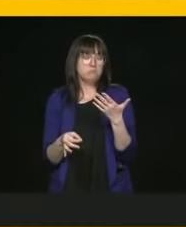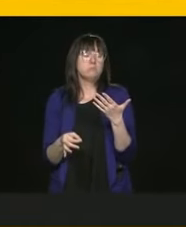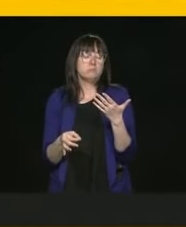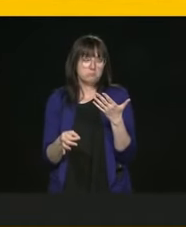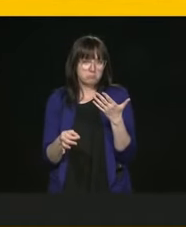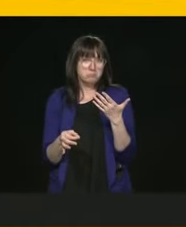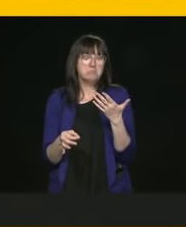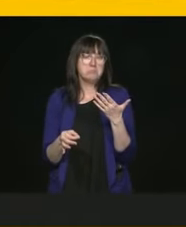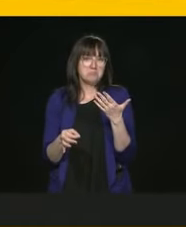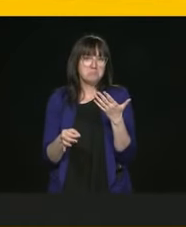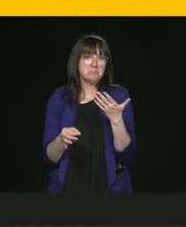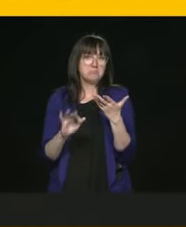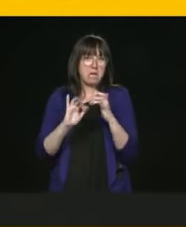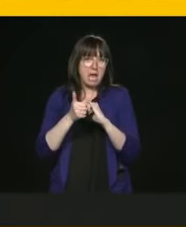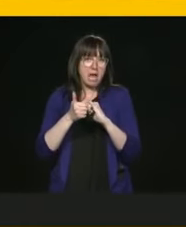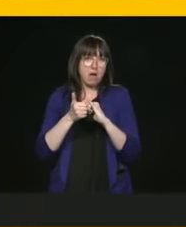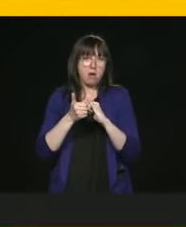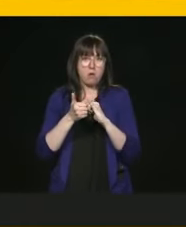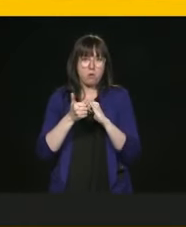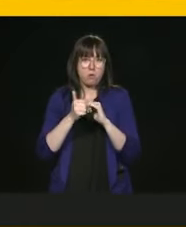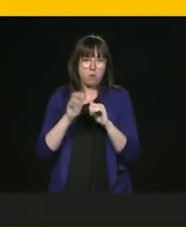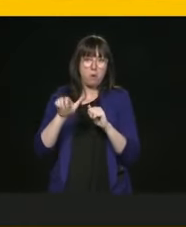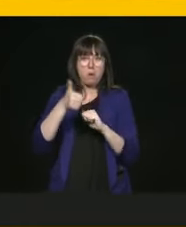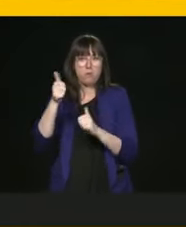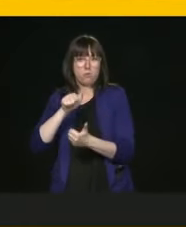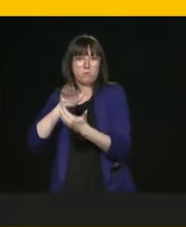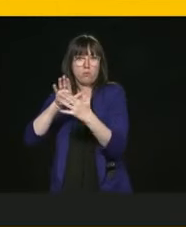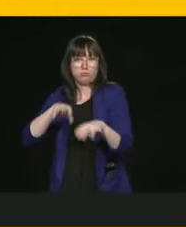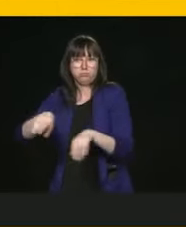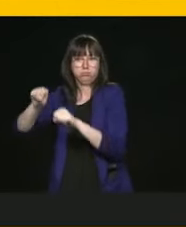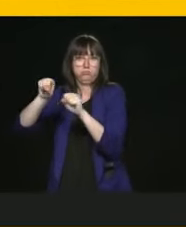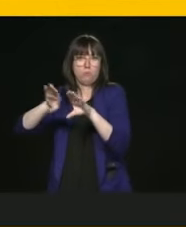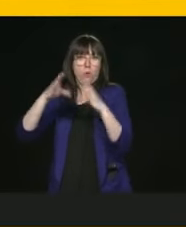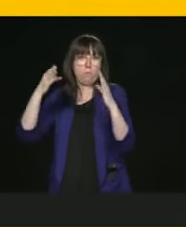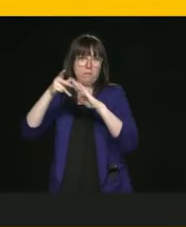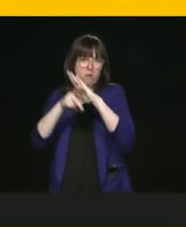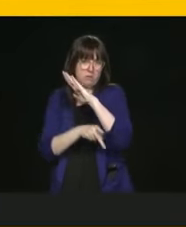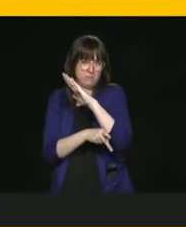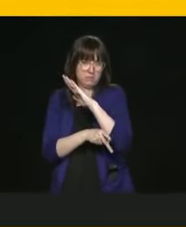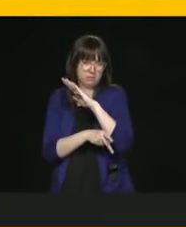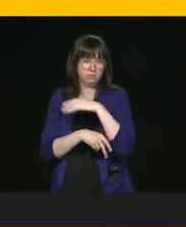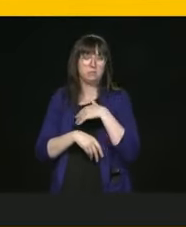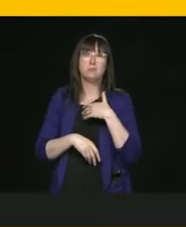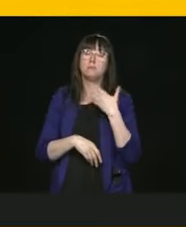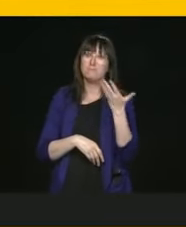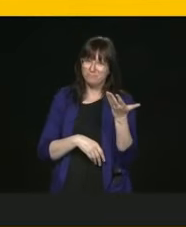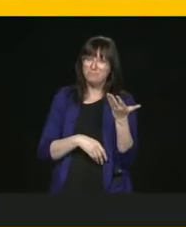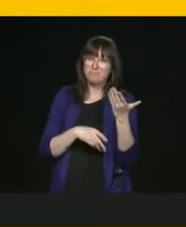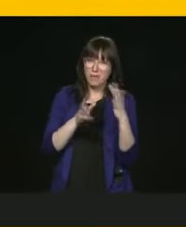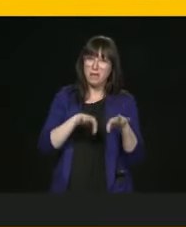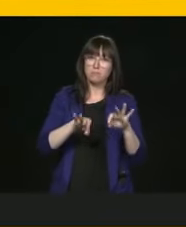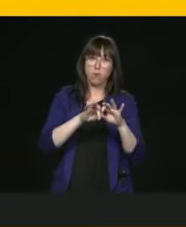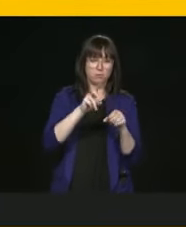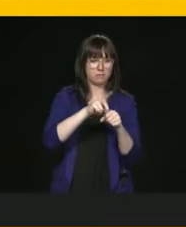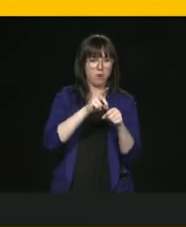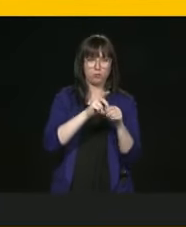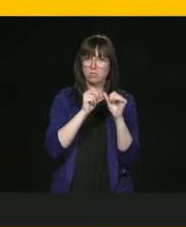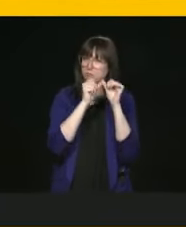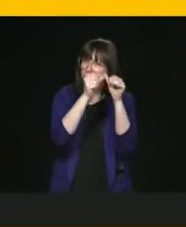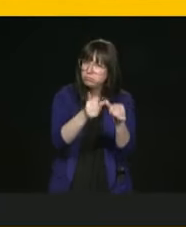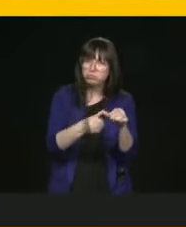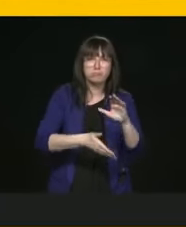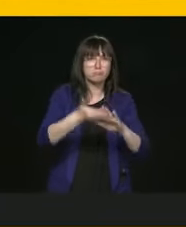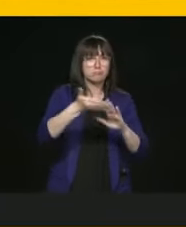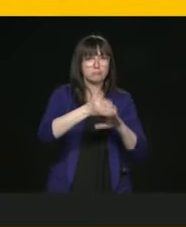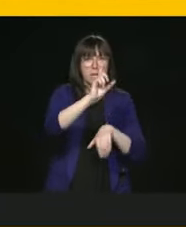get work done and keep our democracy working and healthy while also keeping people safe. And we really hope